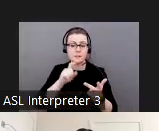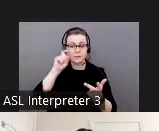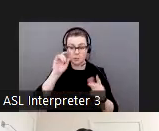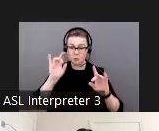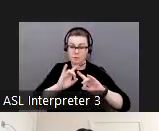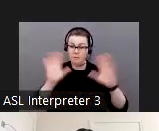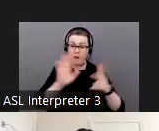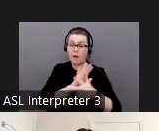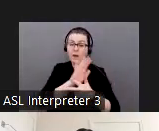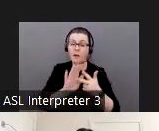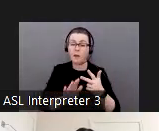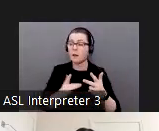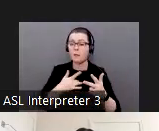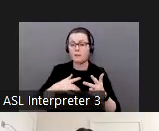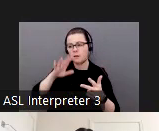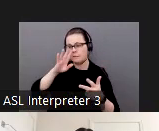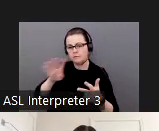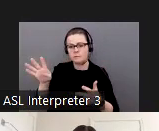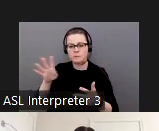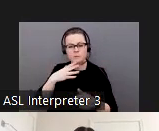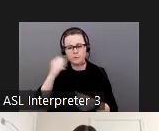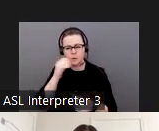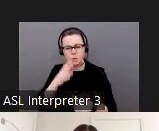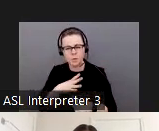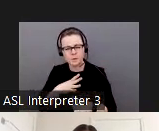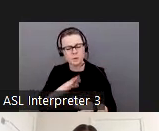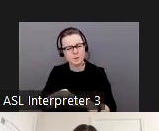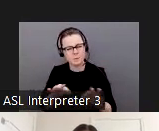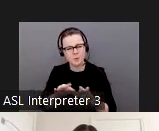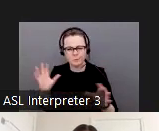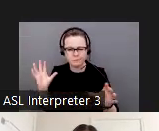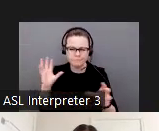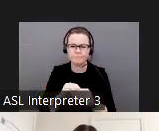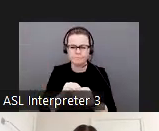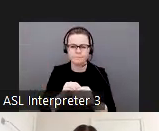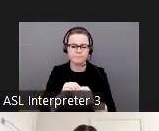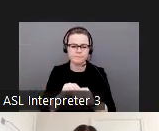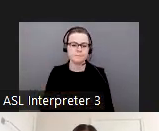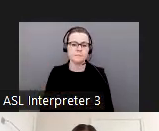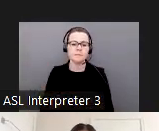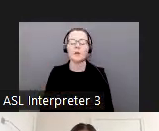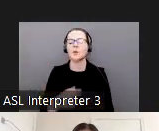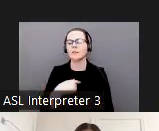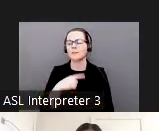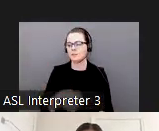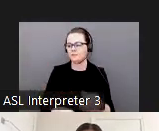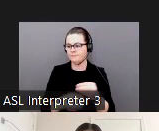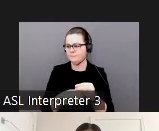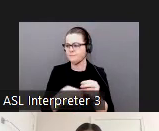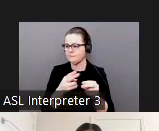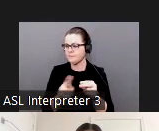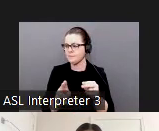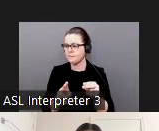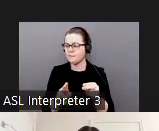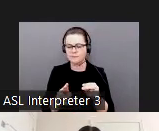our efforts on this. One thing I mention briefly is that